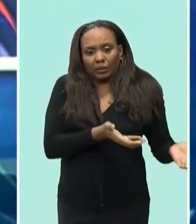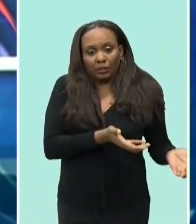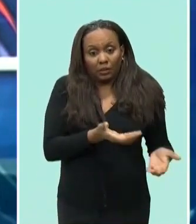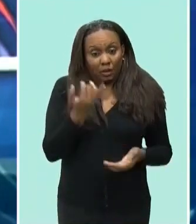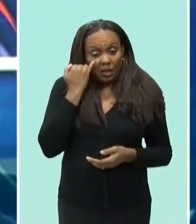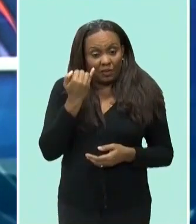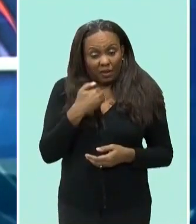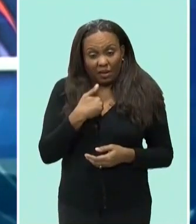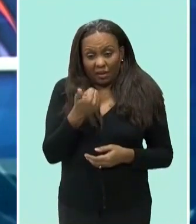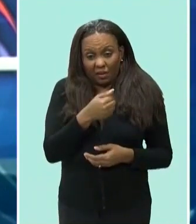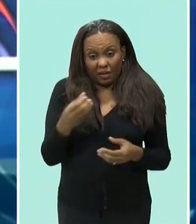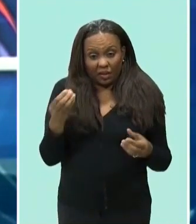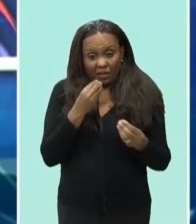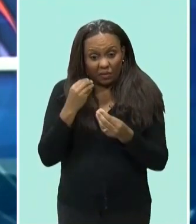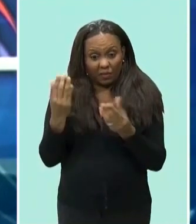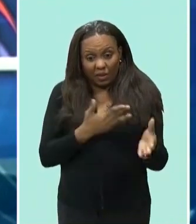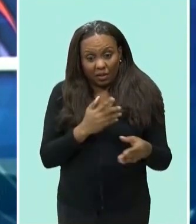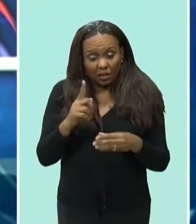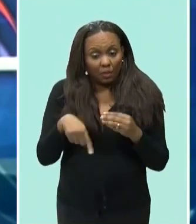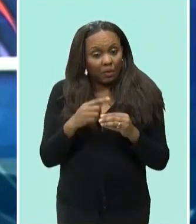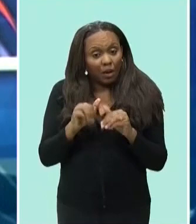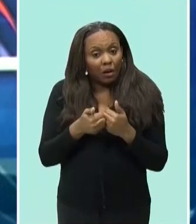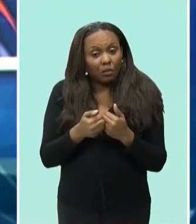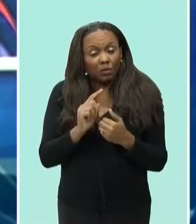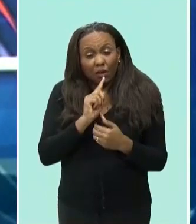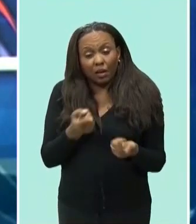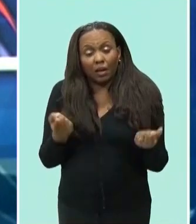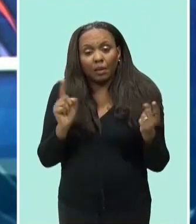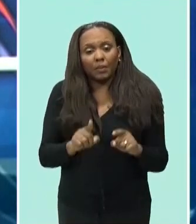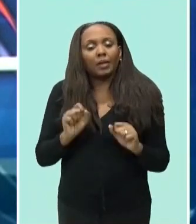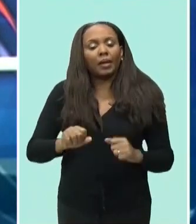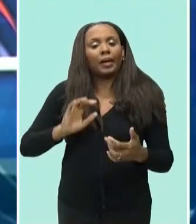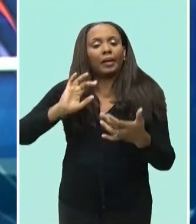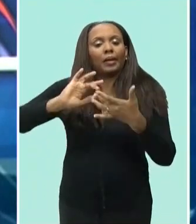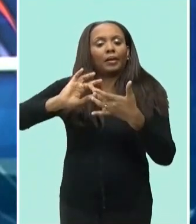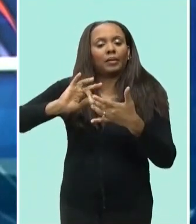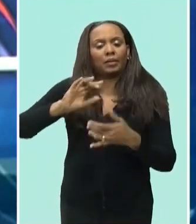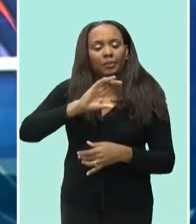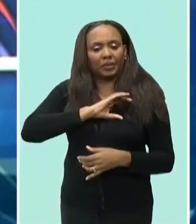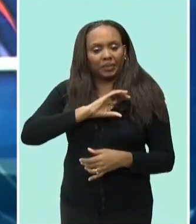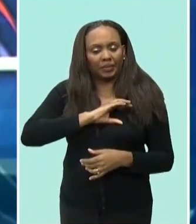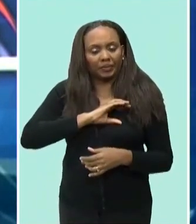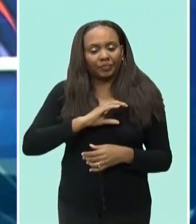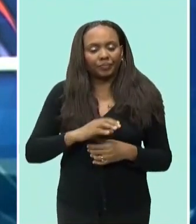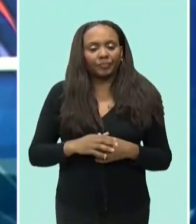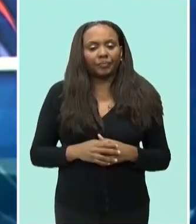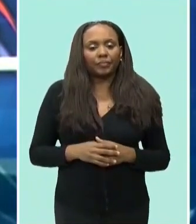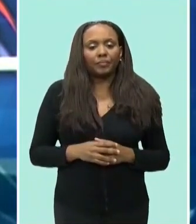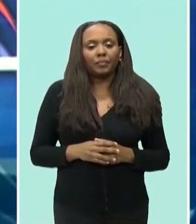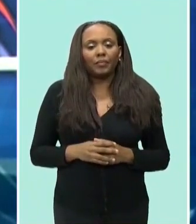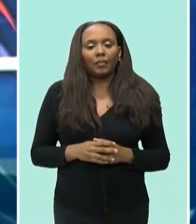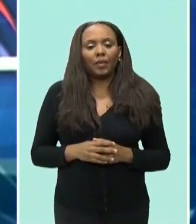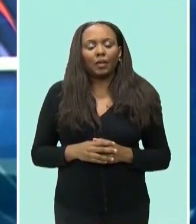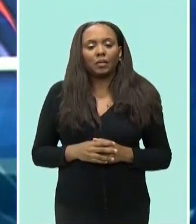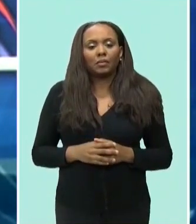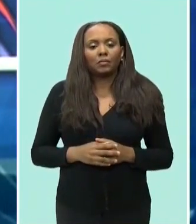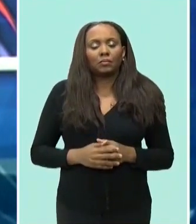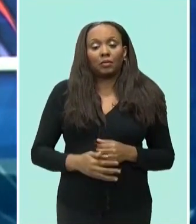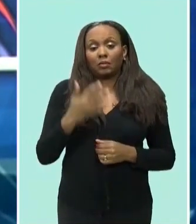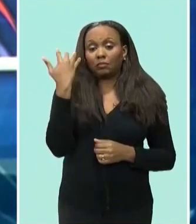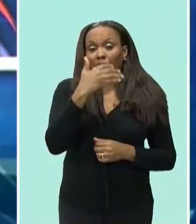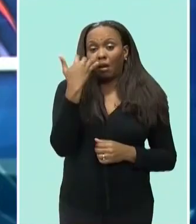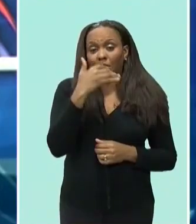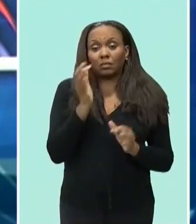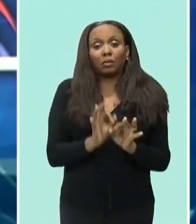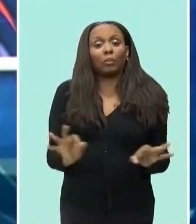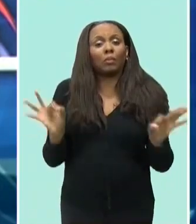may have information related to this incident is asked to contact the nearest police station. Well, drugs worth an